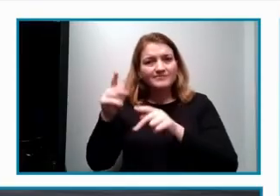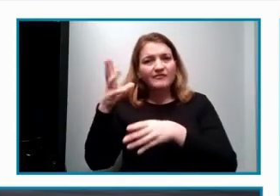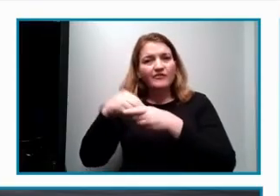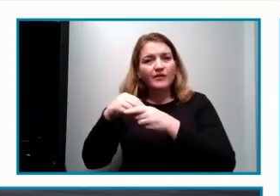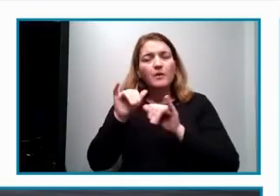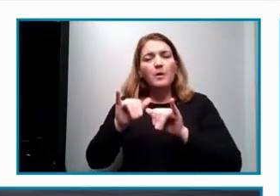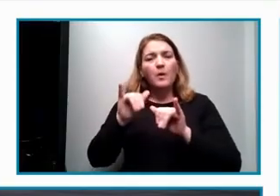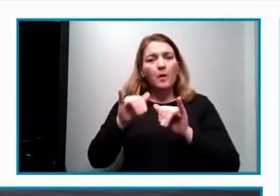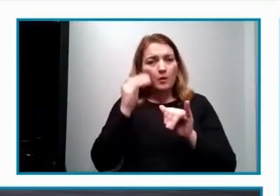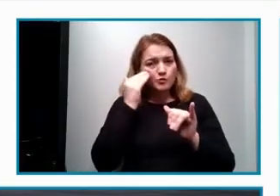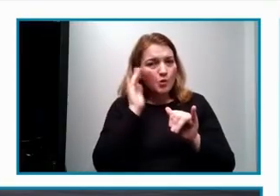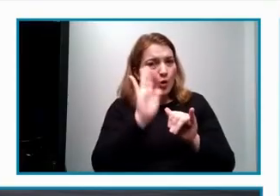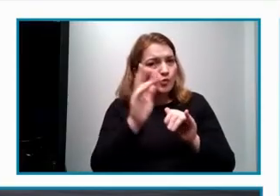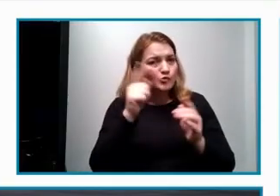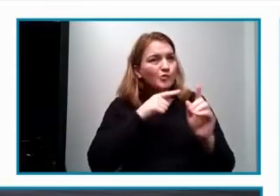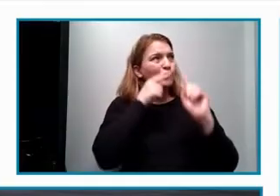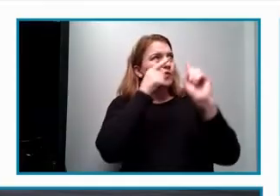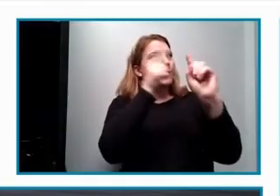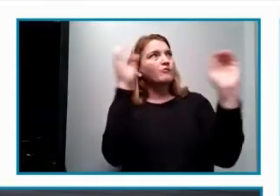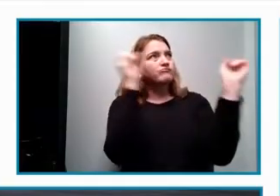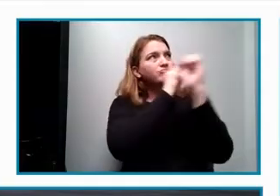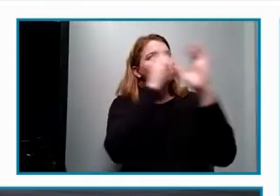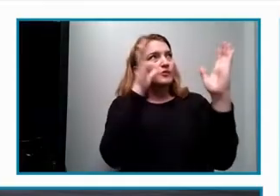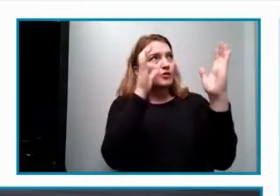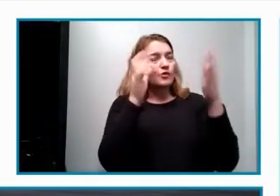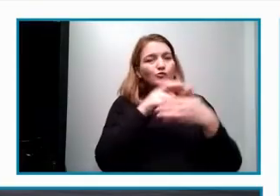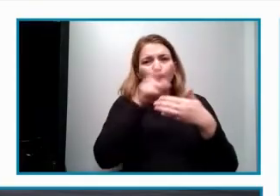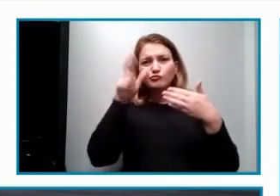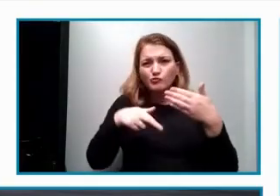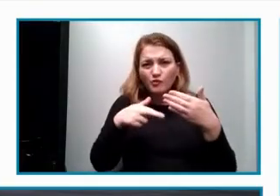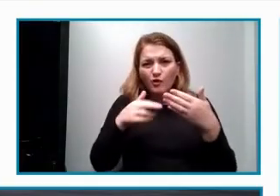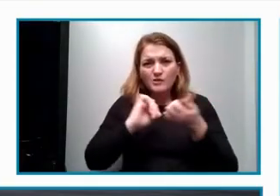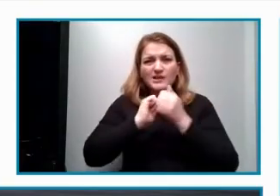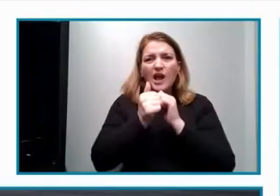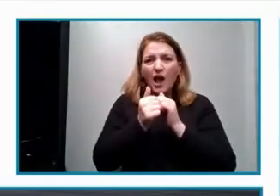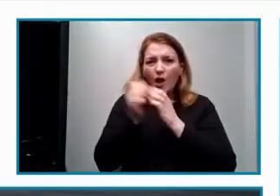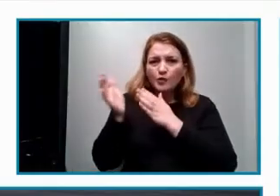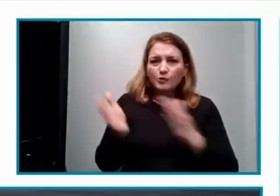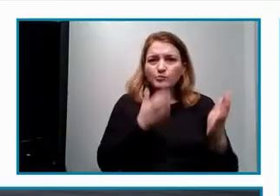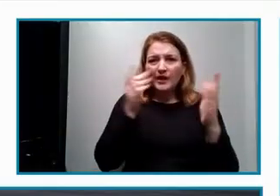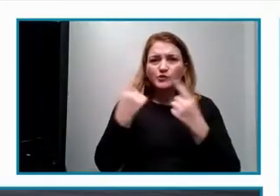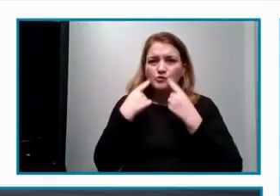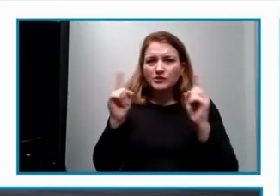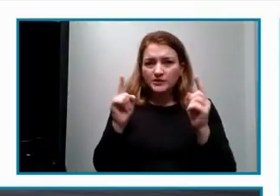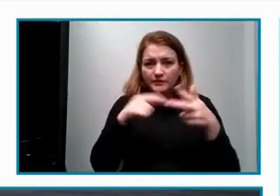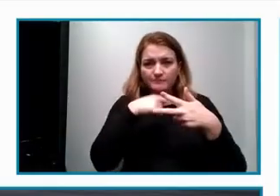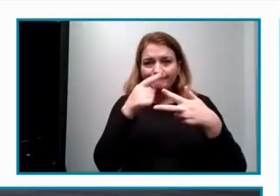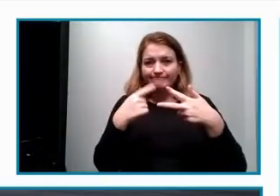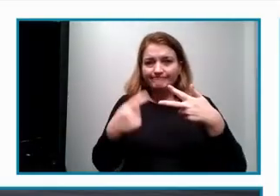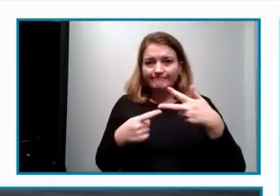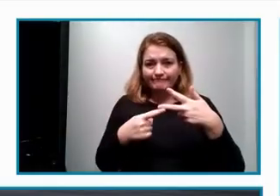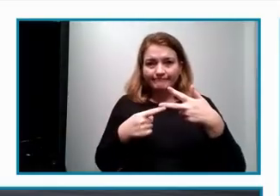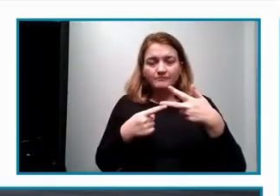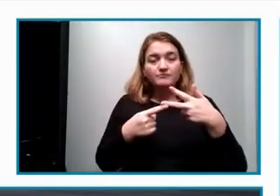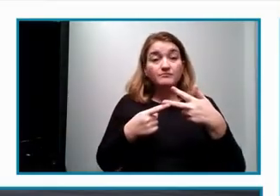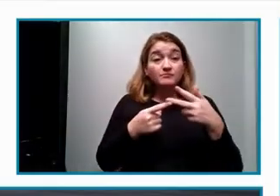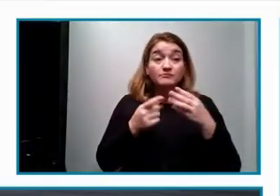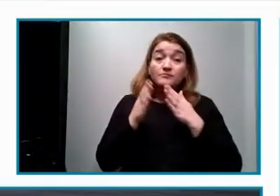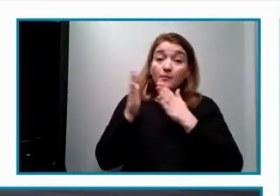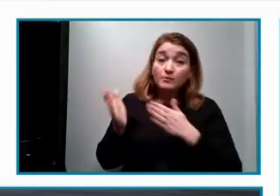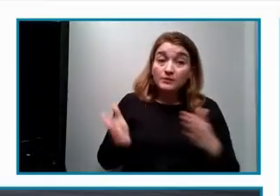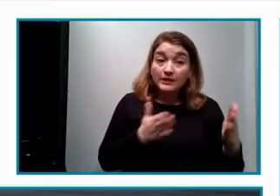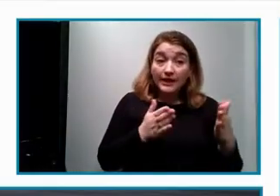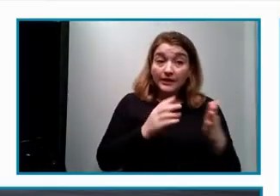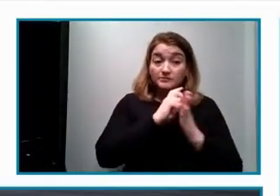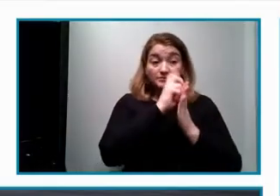goal, results, and how to get there. They improve program design, implementation, and evaluation,